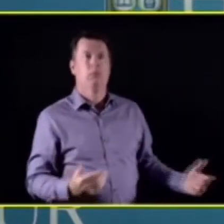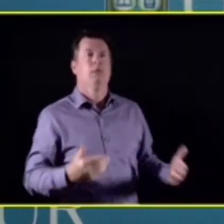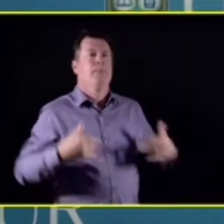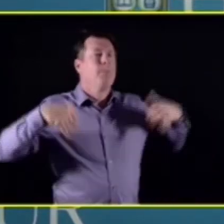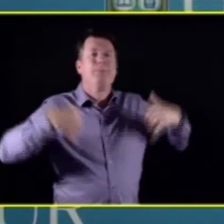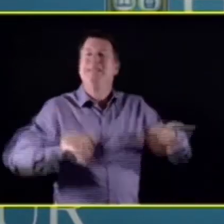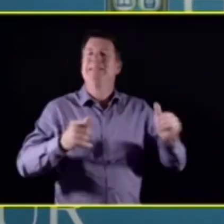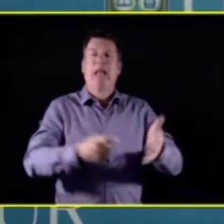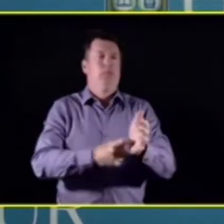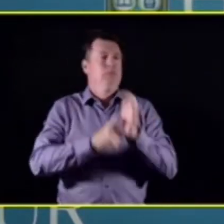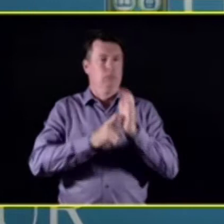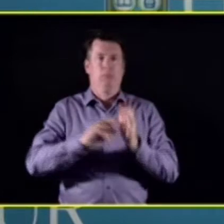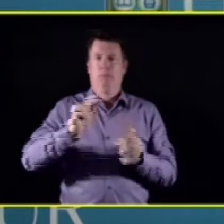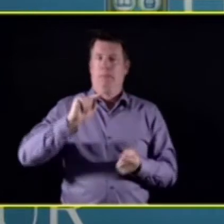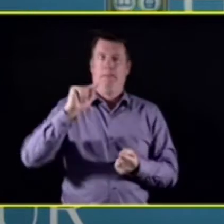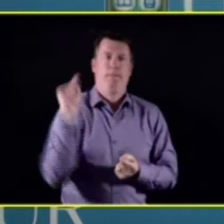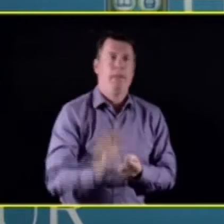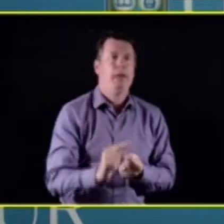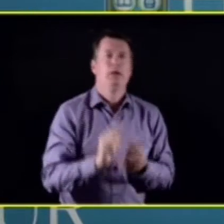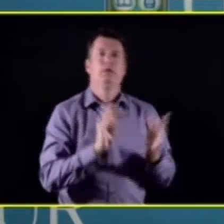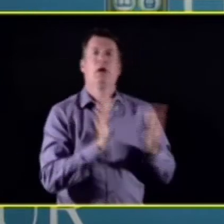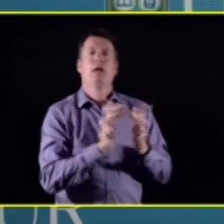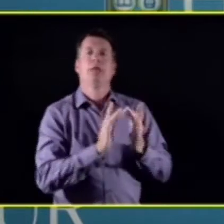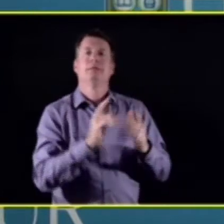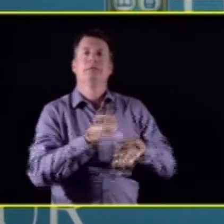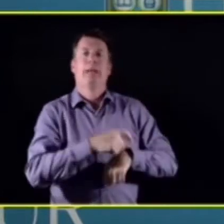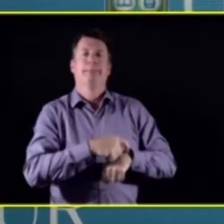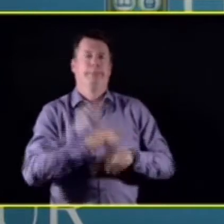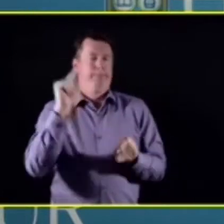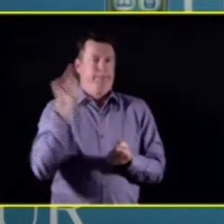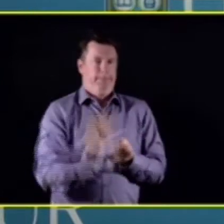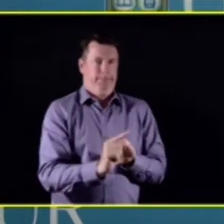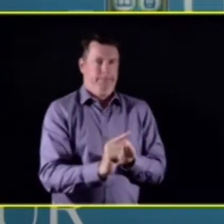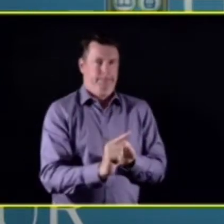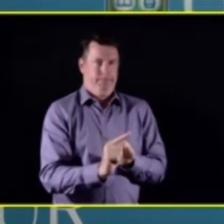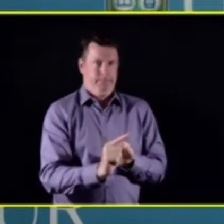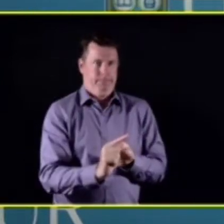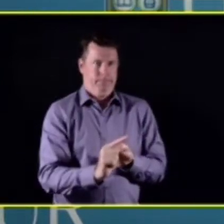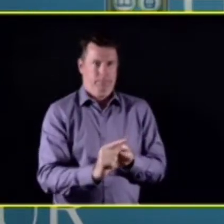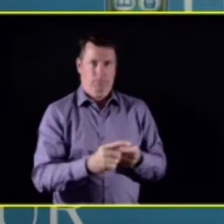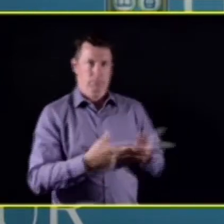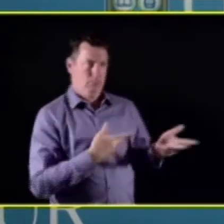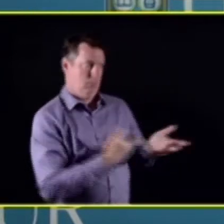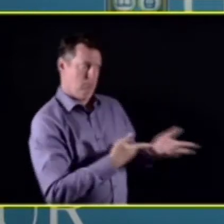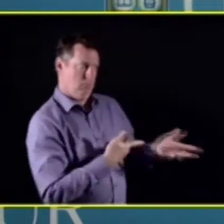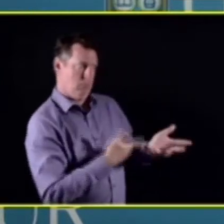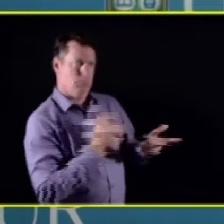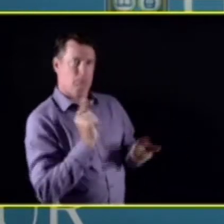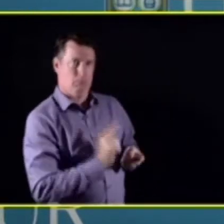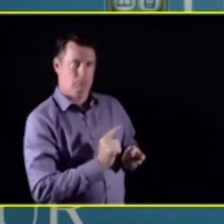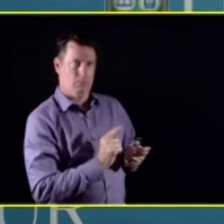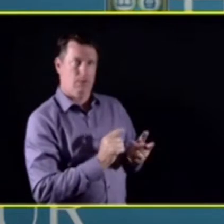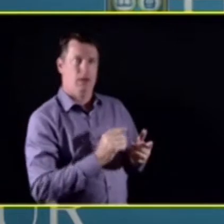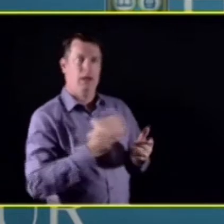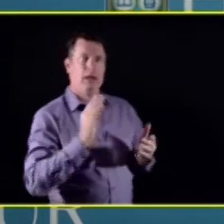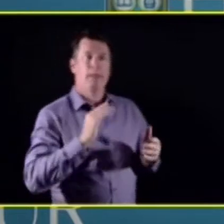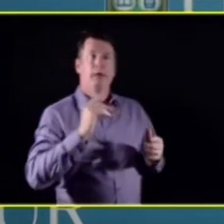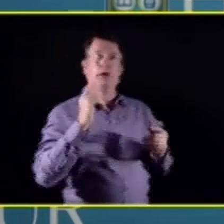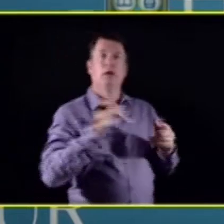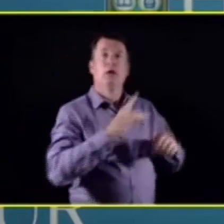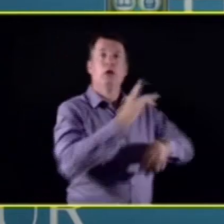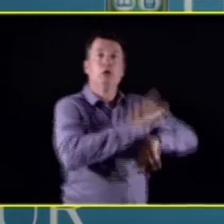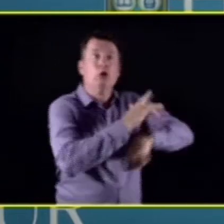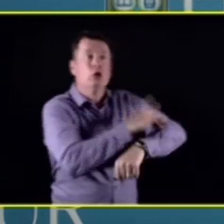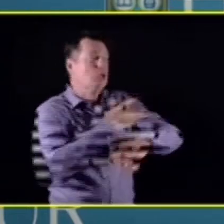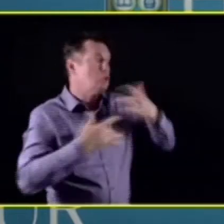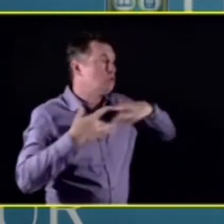say not a single one of our clinicians has contracted the virus through the home care interventions that we've done because of the